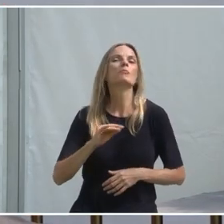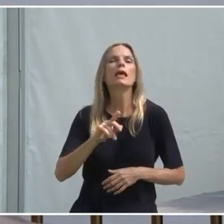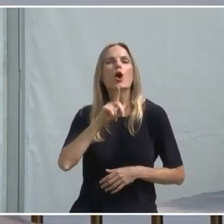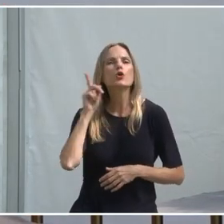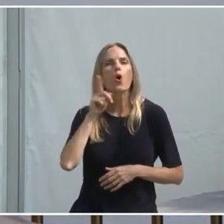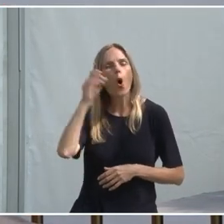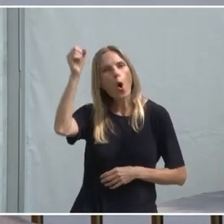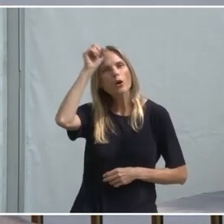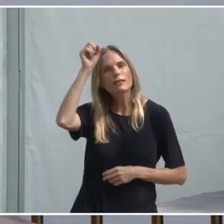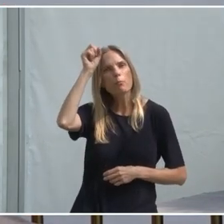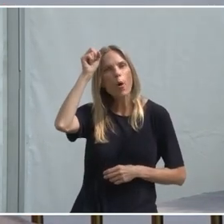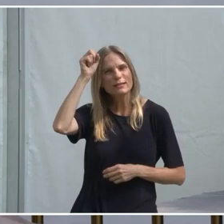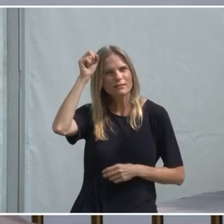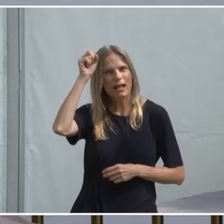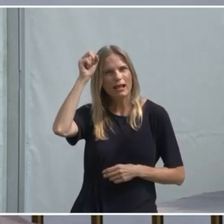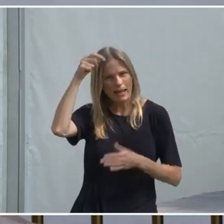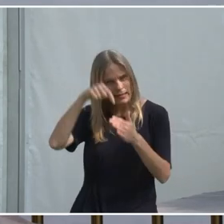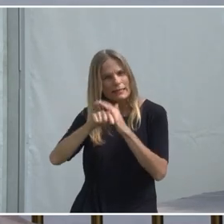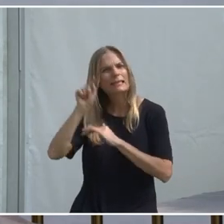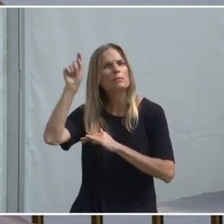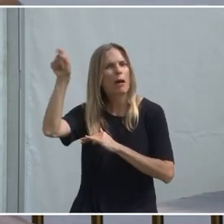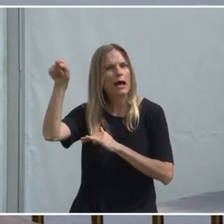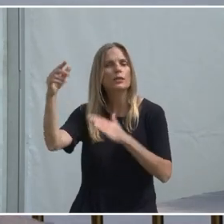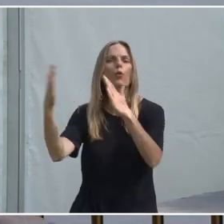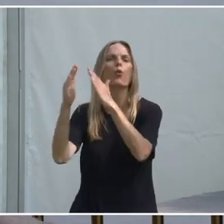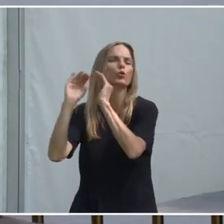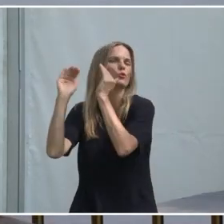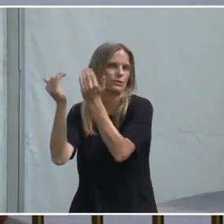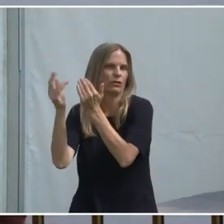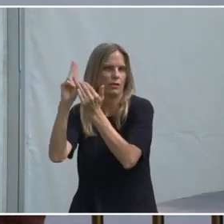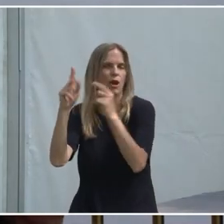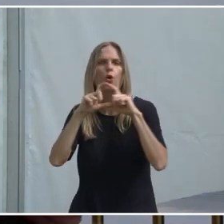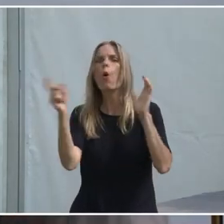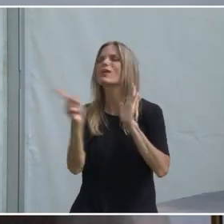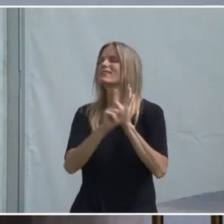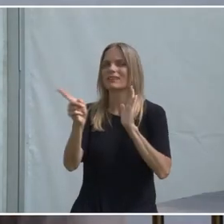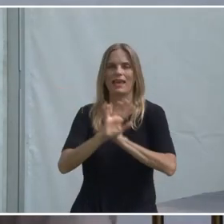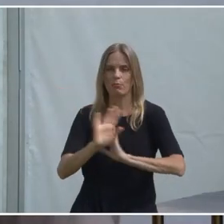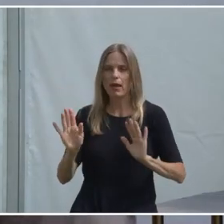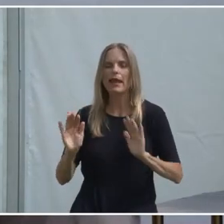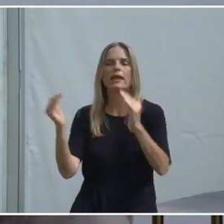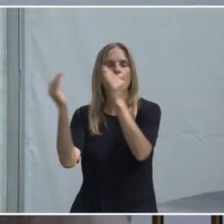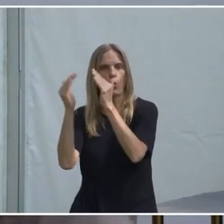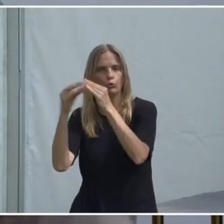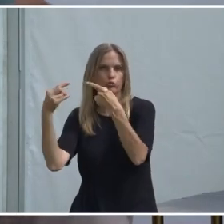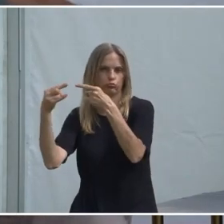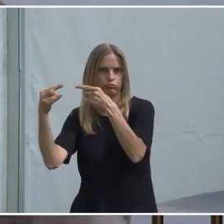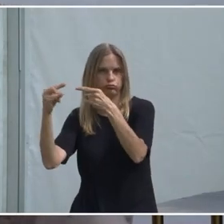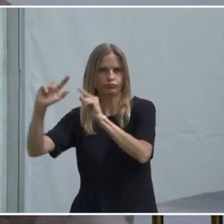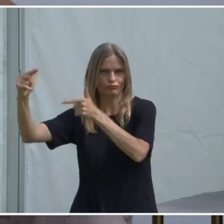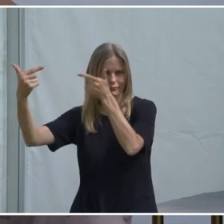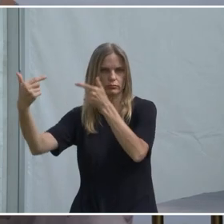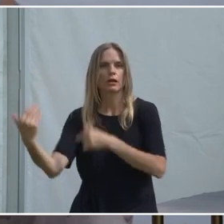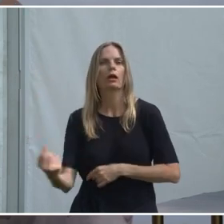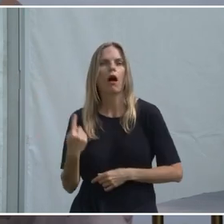boys who has been isolated home. They're not joining school any longer. They're just sitting home behind the screen,